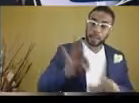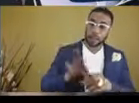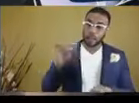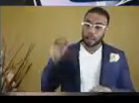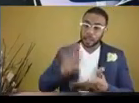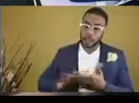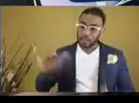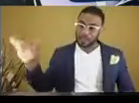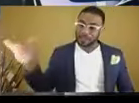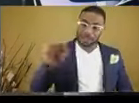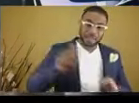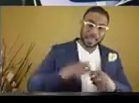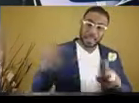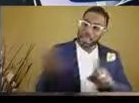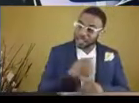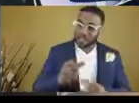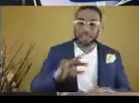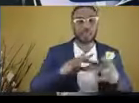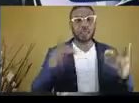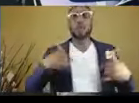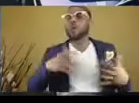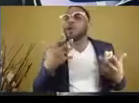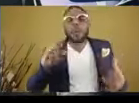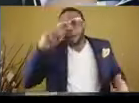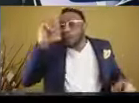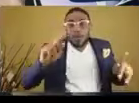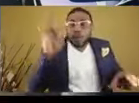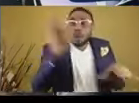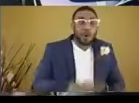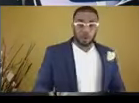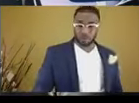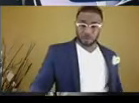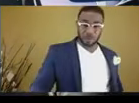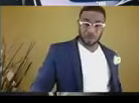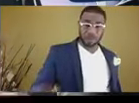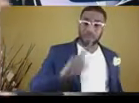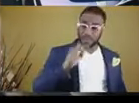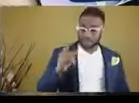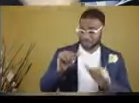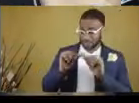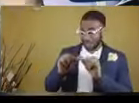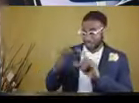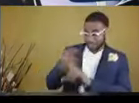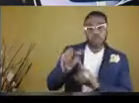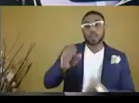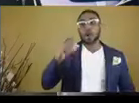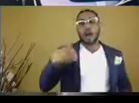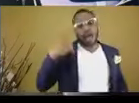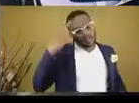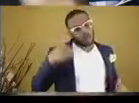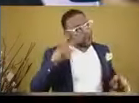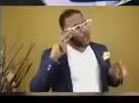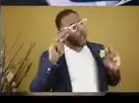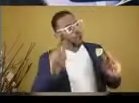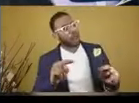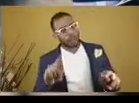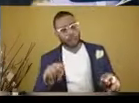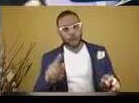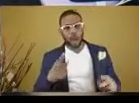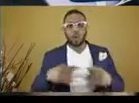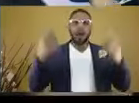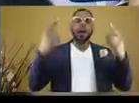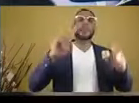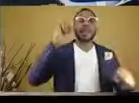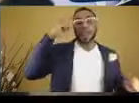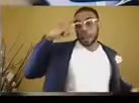same exact attack that says we don't want Black people to vote. There's a constant attack. So I think we can look at what happened at the